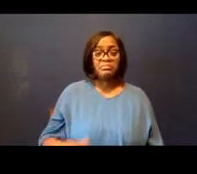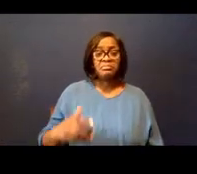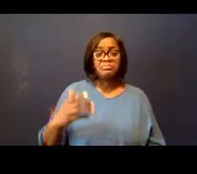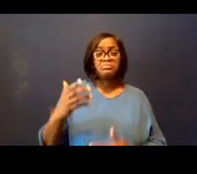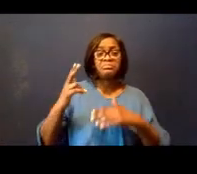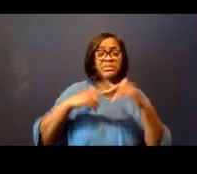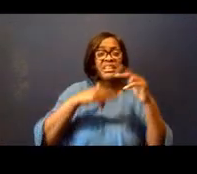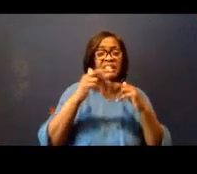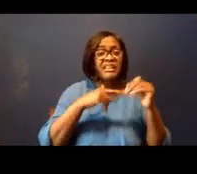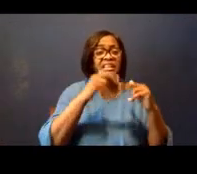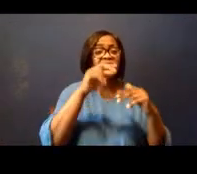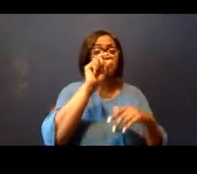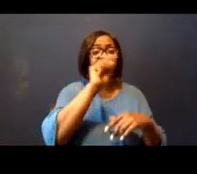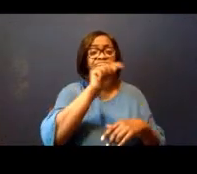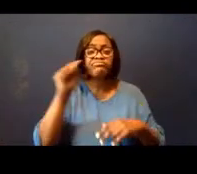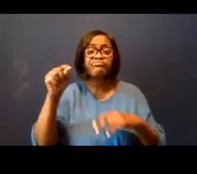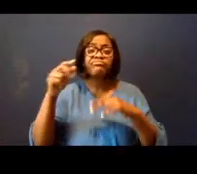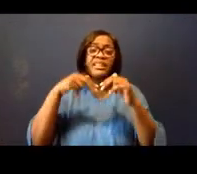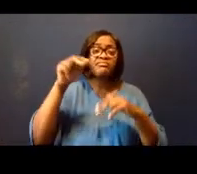psychological evaluation,